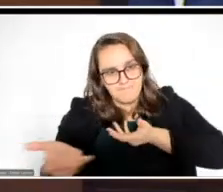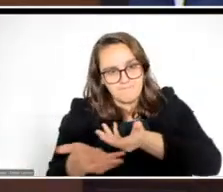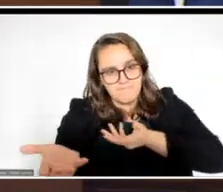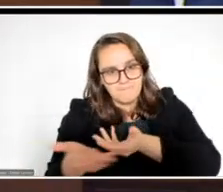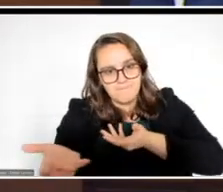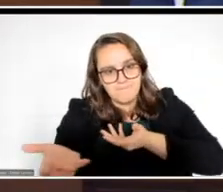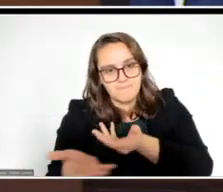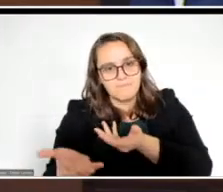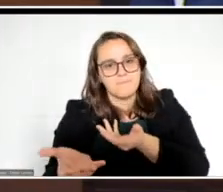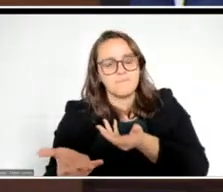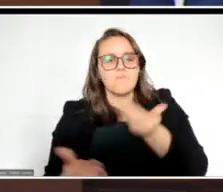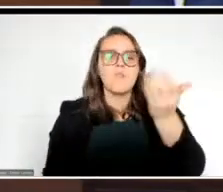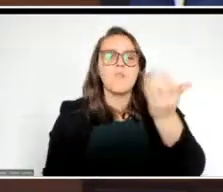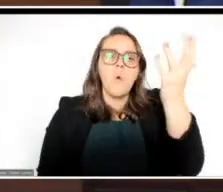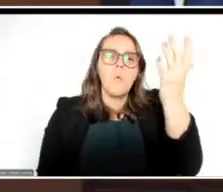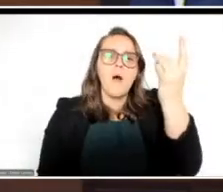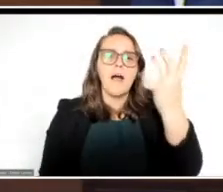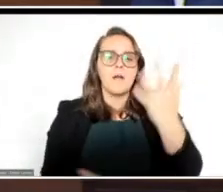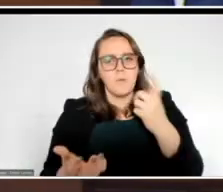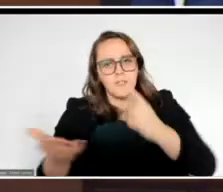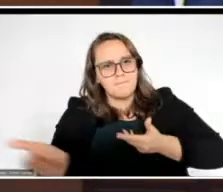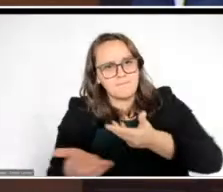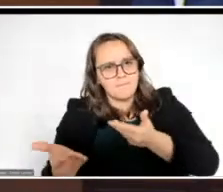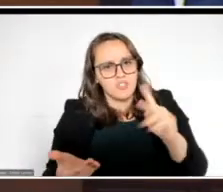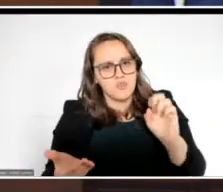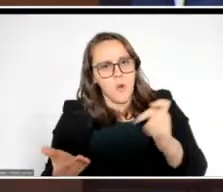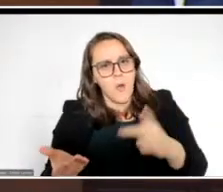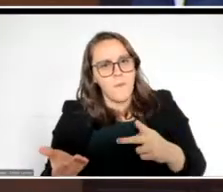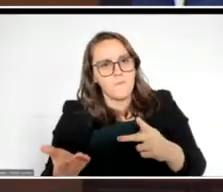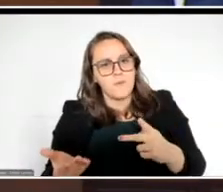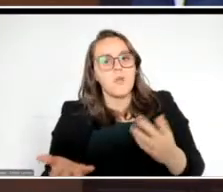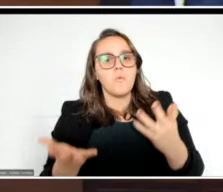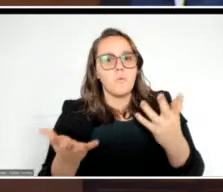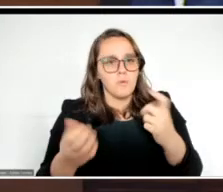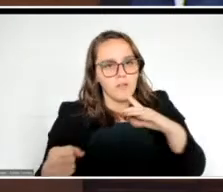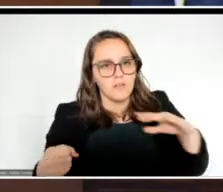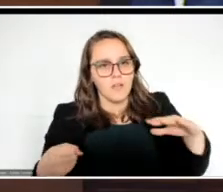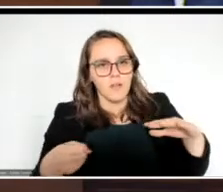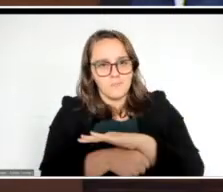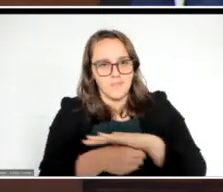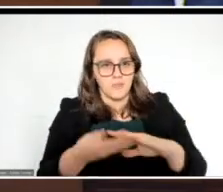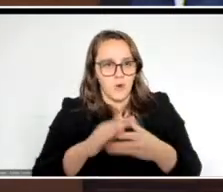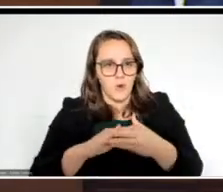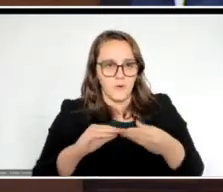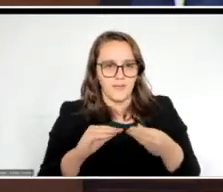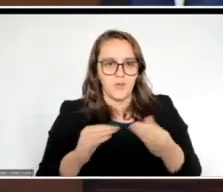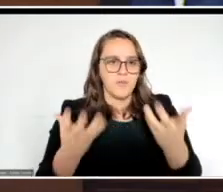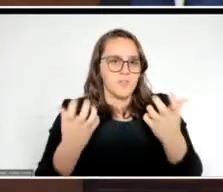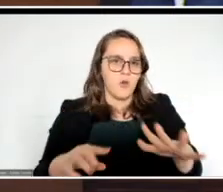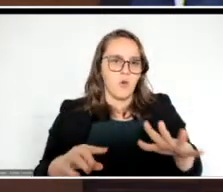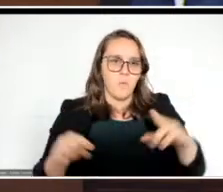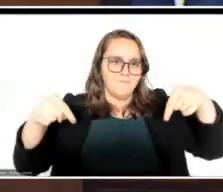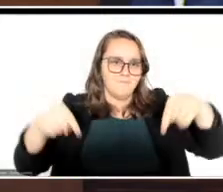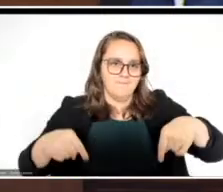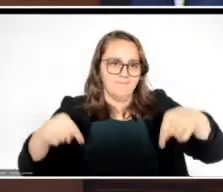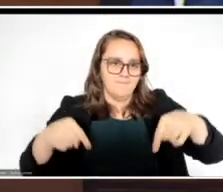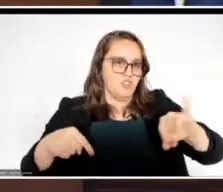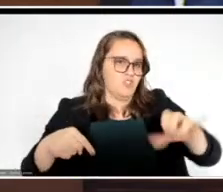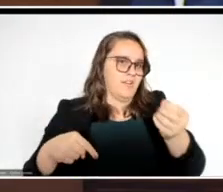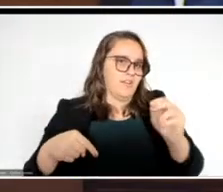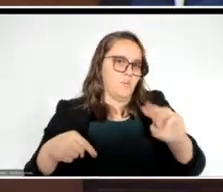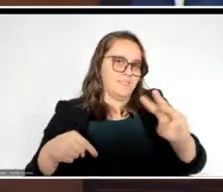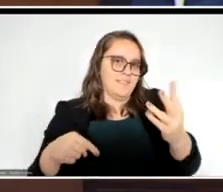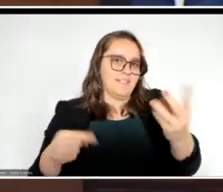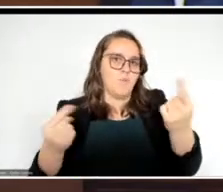story possible and provide recommendations to help ensure nothing like January 6th ever happens